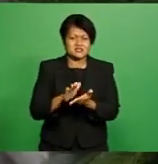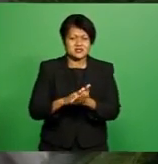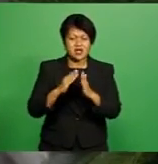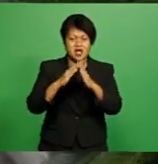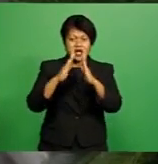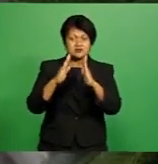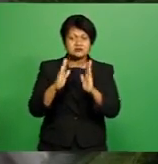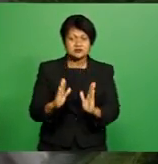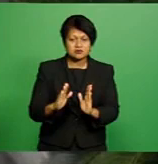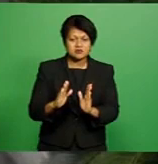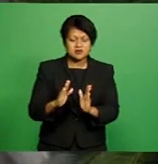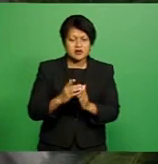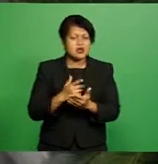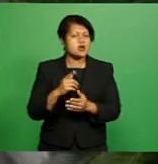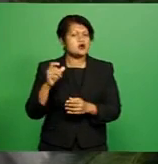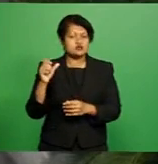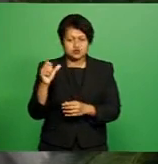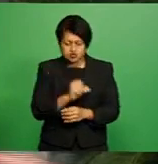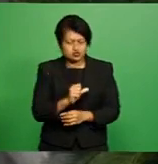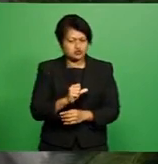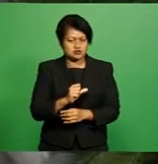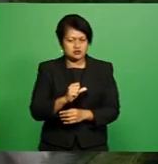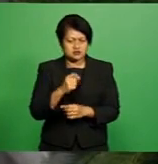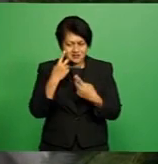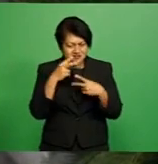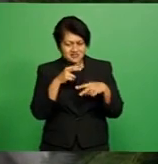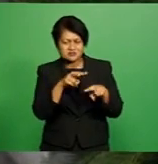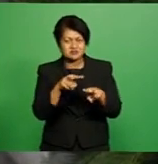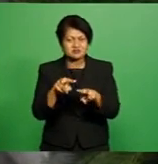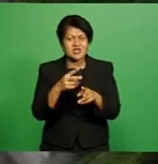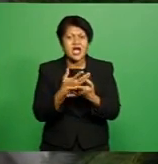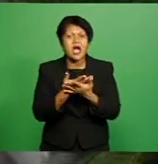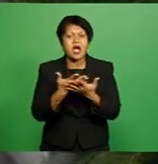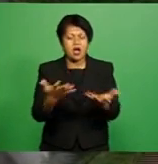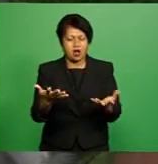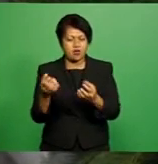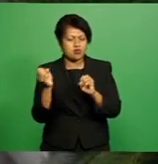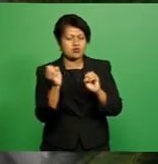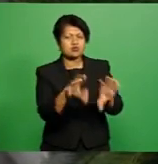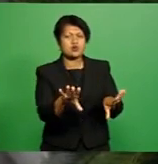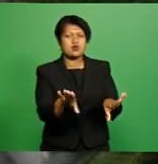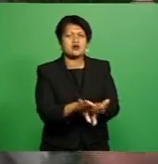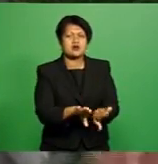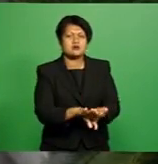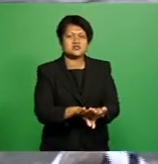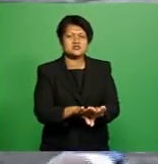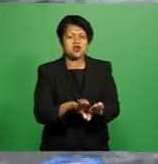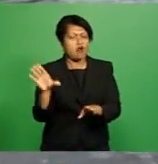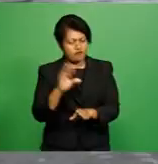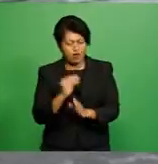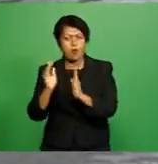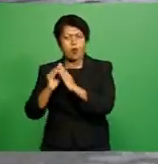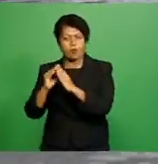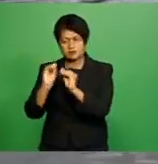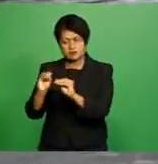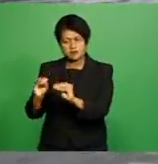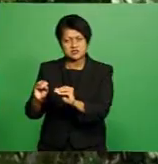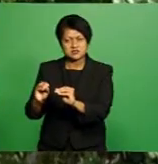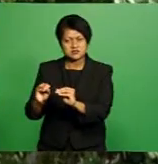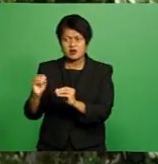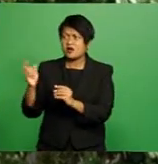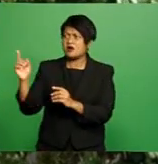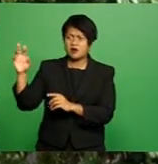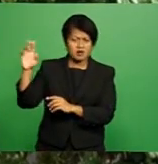thinking about how they dispose their rubbish, because if they don't, it ends up here. Right from up in the hills, it comes down the Rio